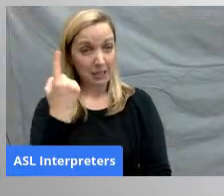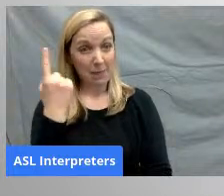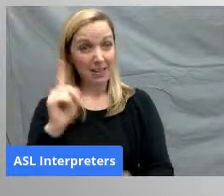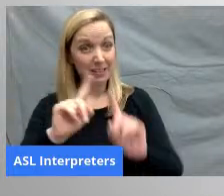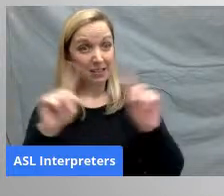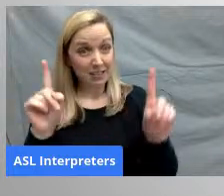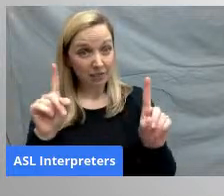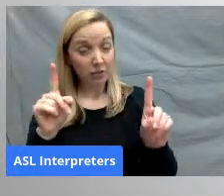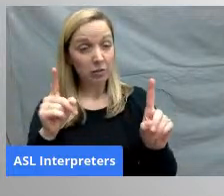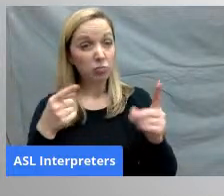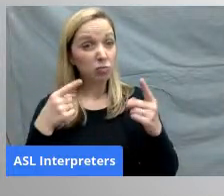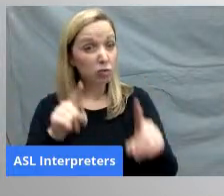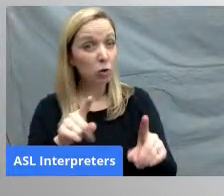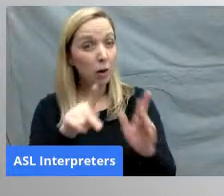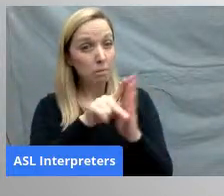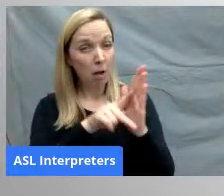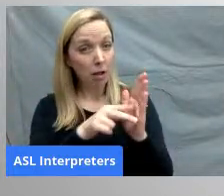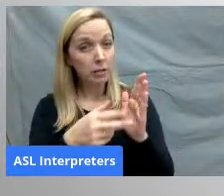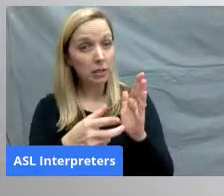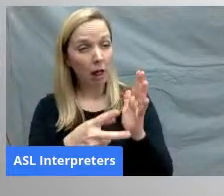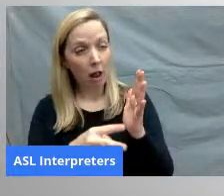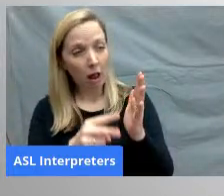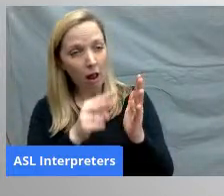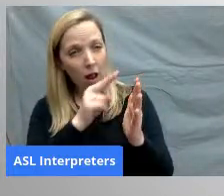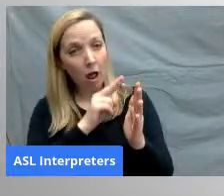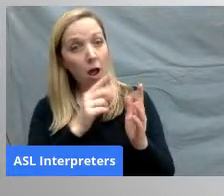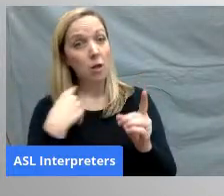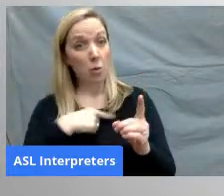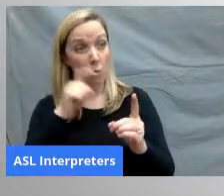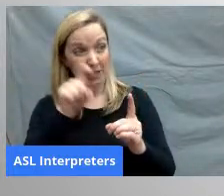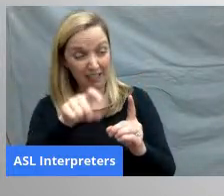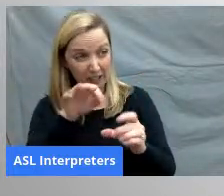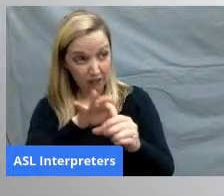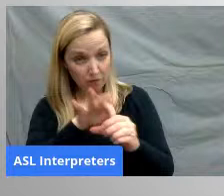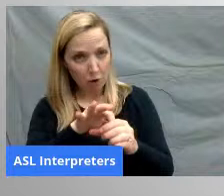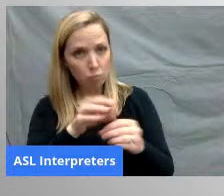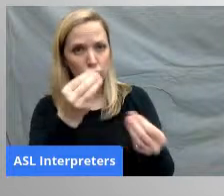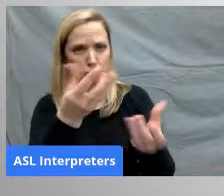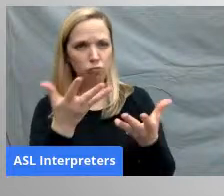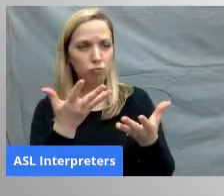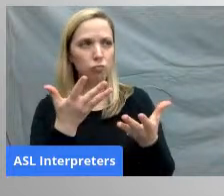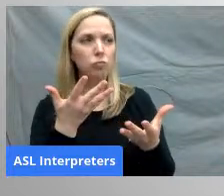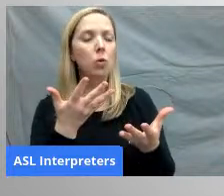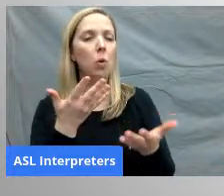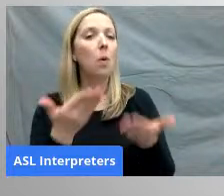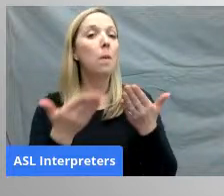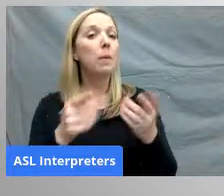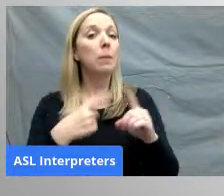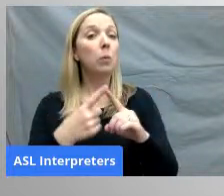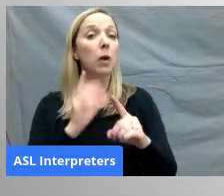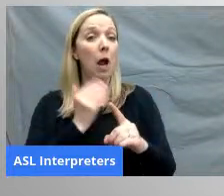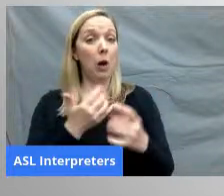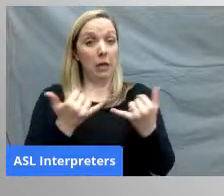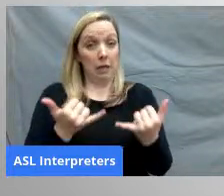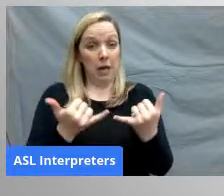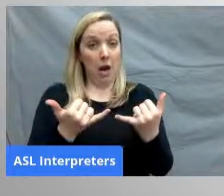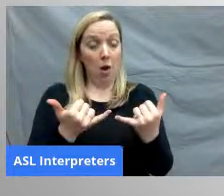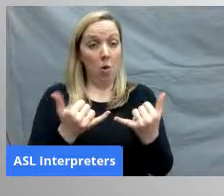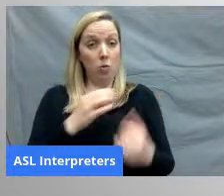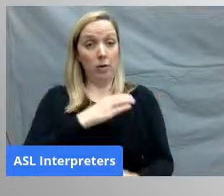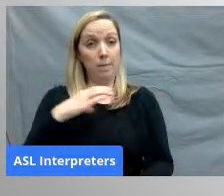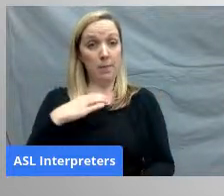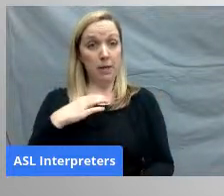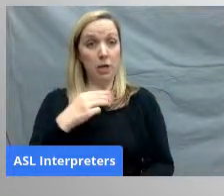think it would just be a matter of us adding it to the, whenever we're done, like serving in our current roles, we would simply add that to